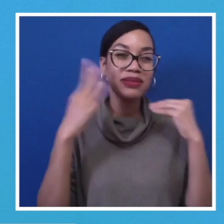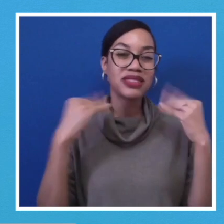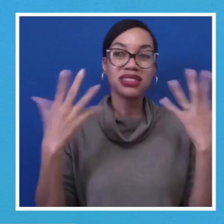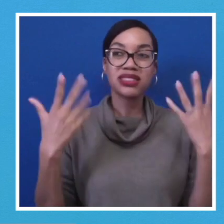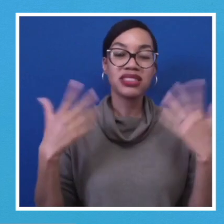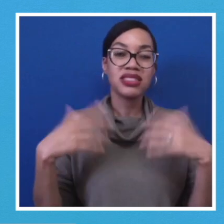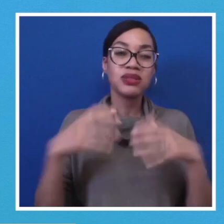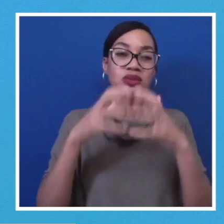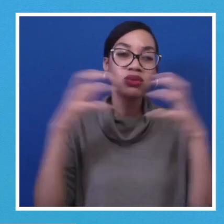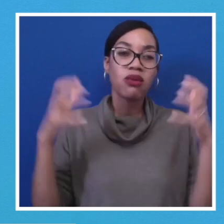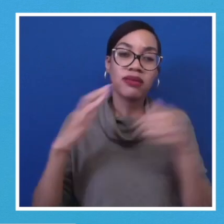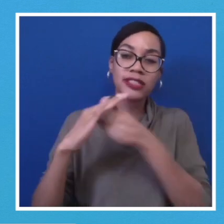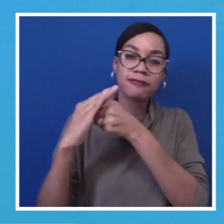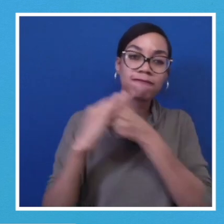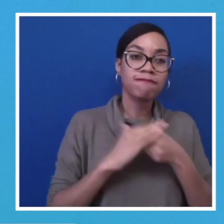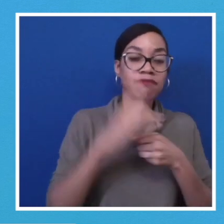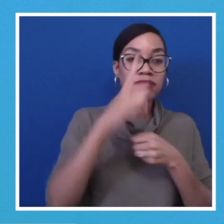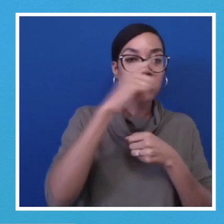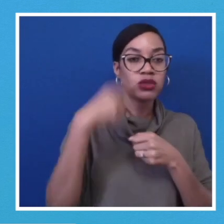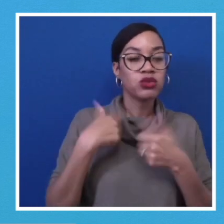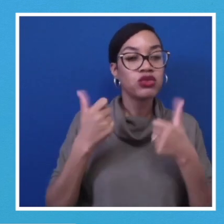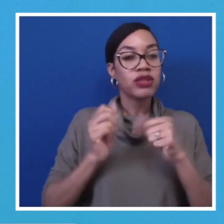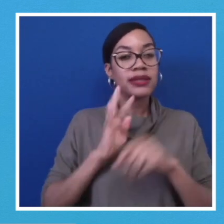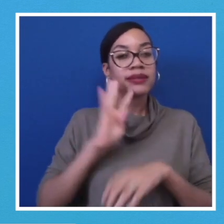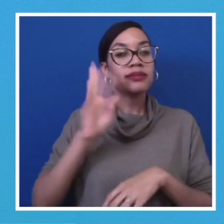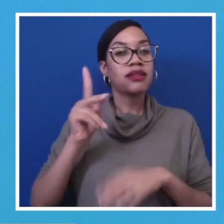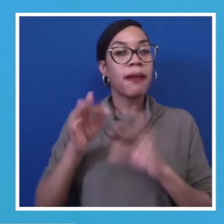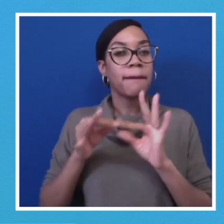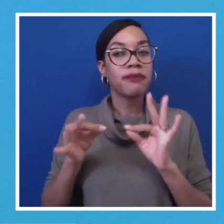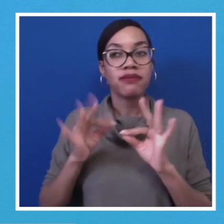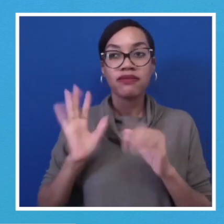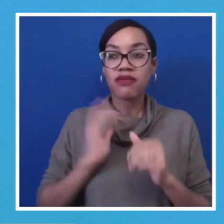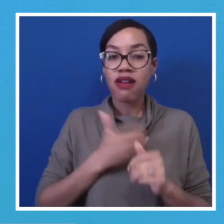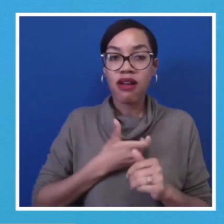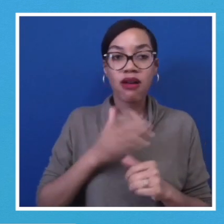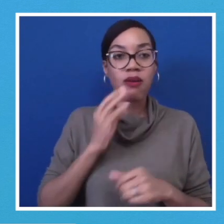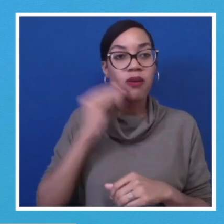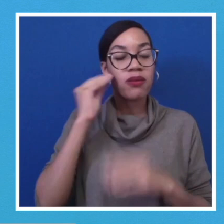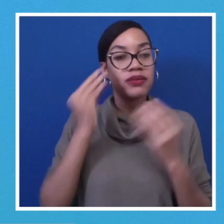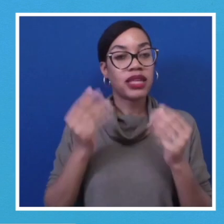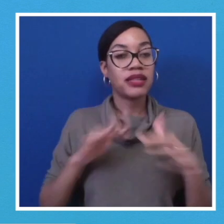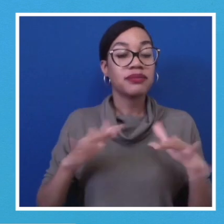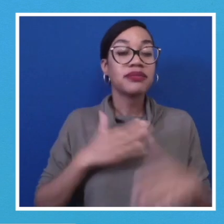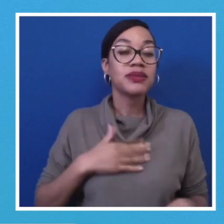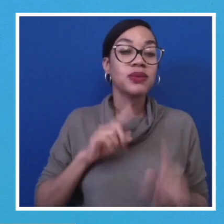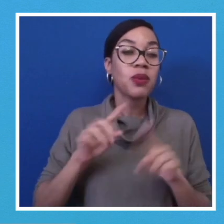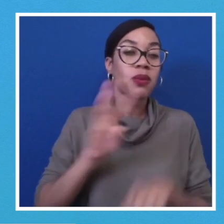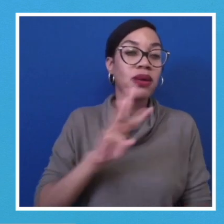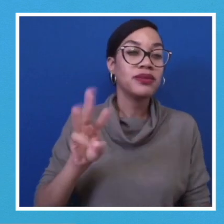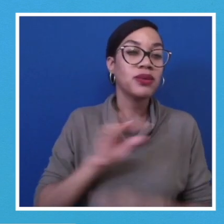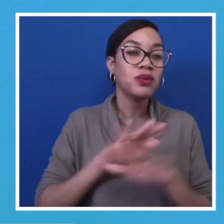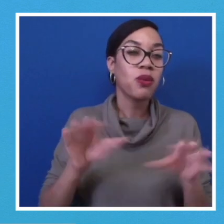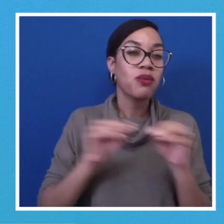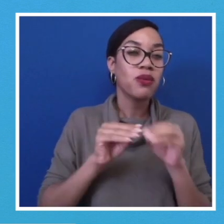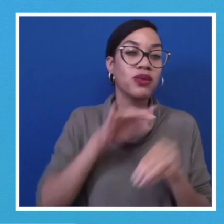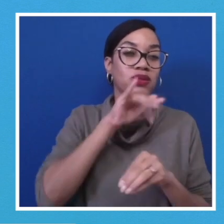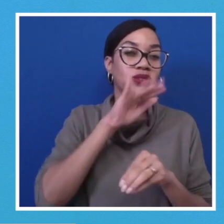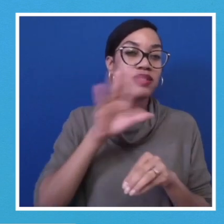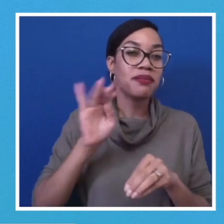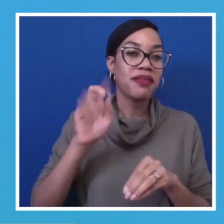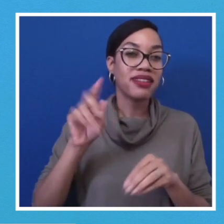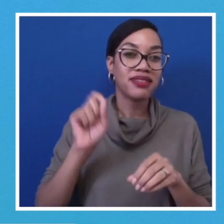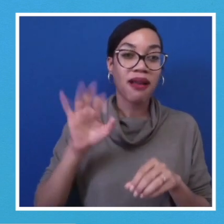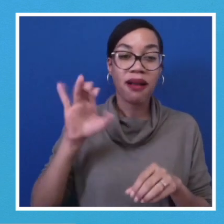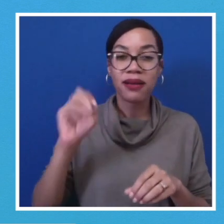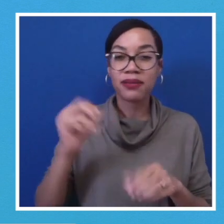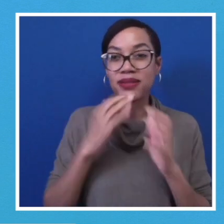up to protect our homeland. So please stand with us. Go to nomoredirtybanks.com. Thank you so much for joining us and being with us and letting us speak